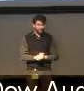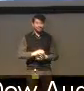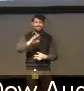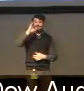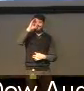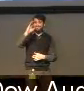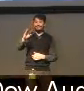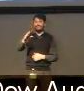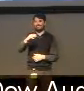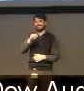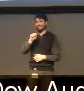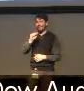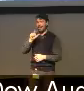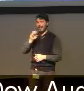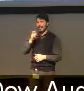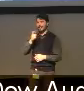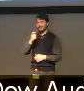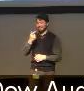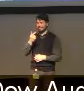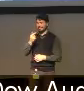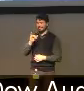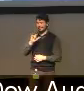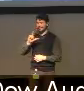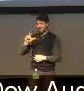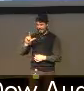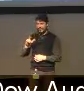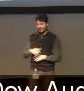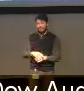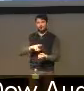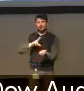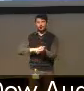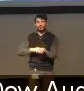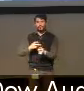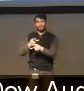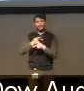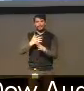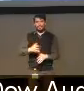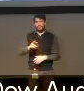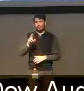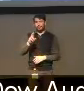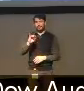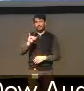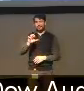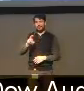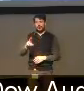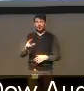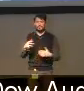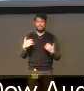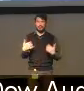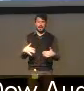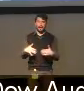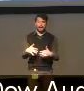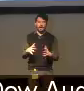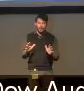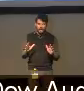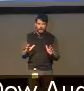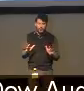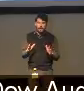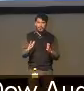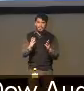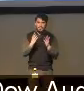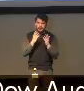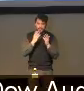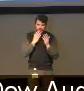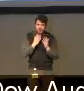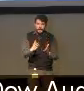Hello, I'm Alex Gill, the nursing supervisor for the RICU, and I just want to take a moment to recognize the outpouring support that the